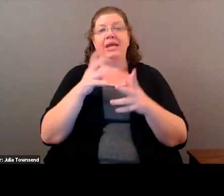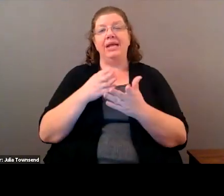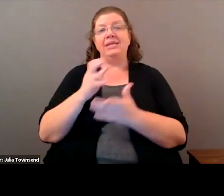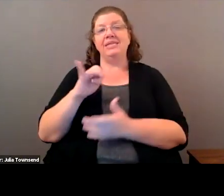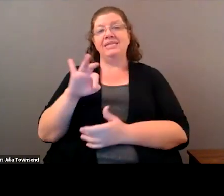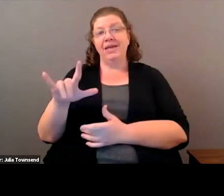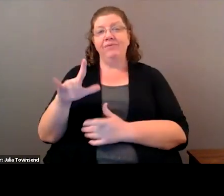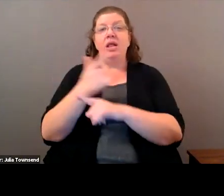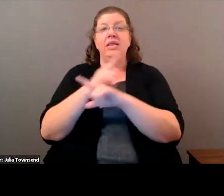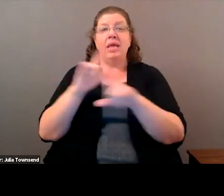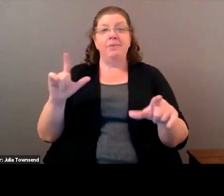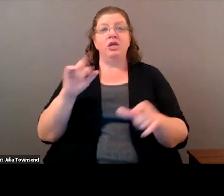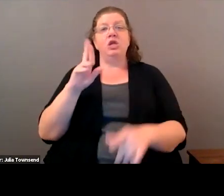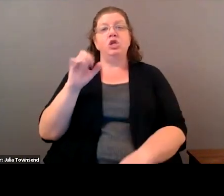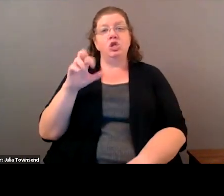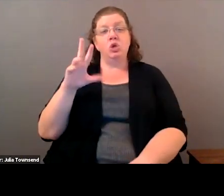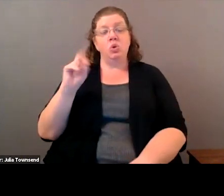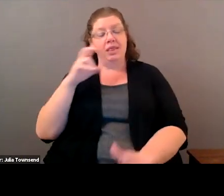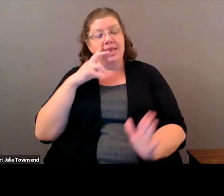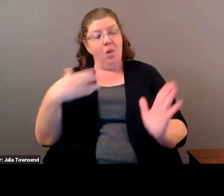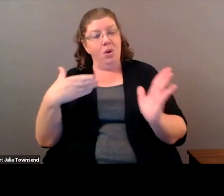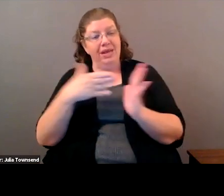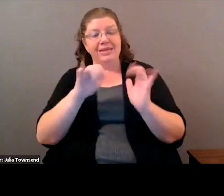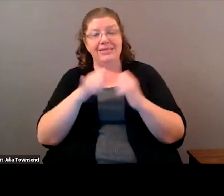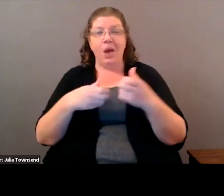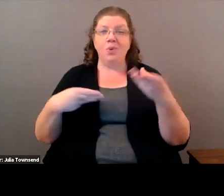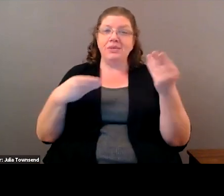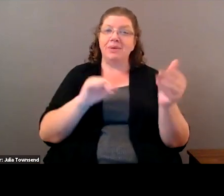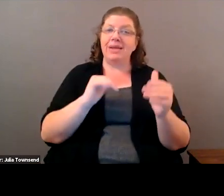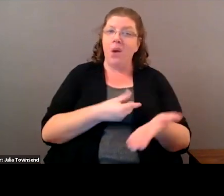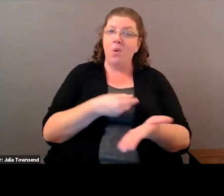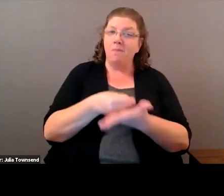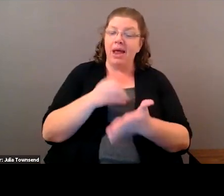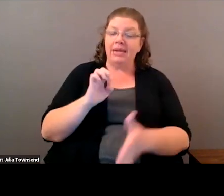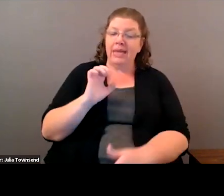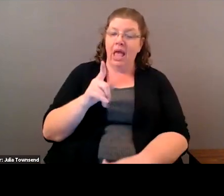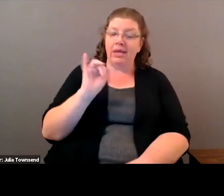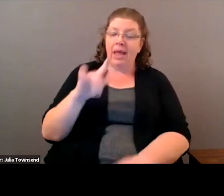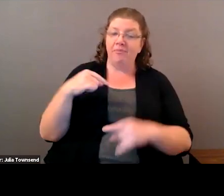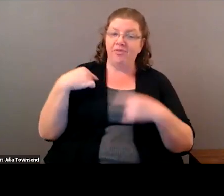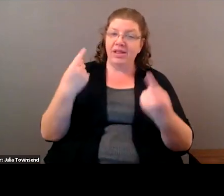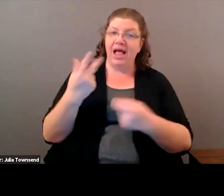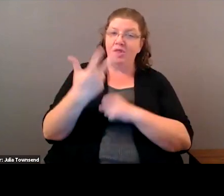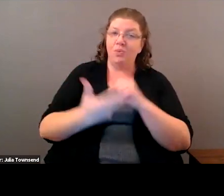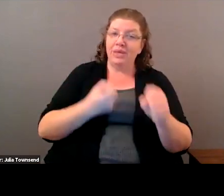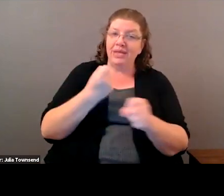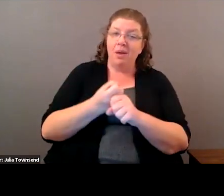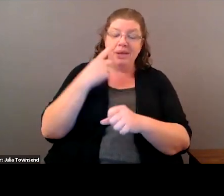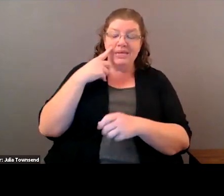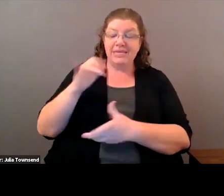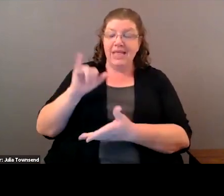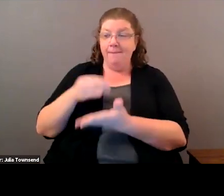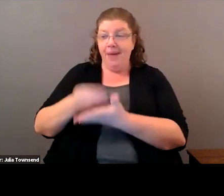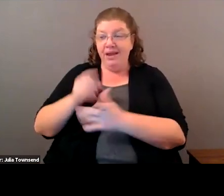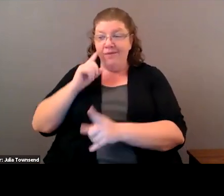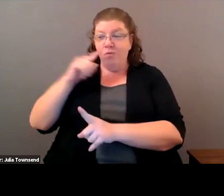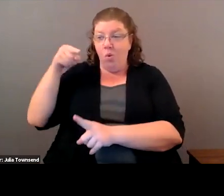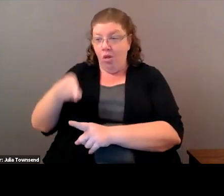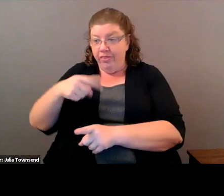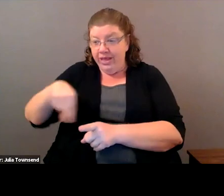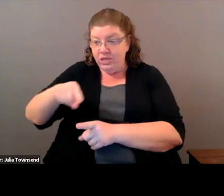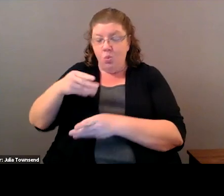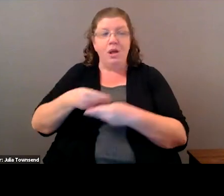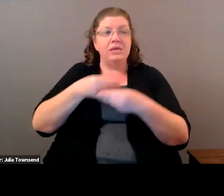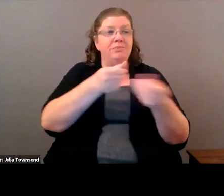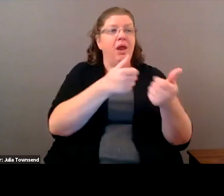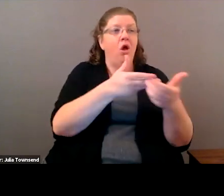Union, and they were against how we spent our LCAP in the last 3 years because it was district-wide. So this is very important.